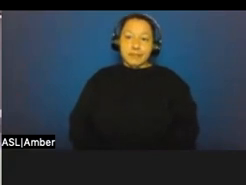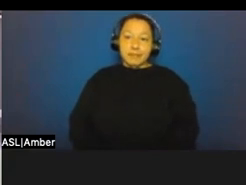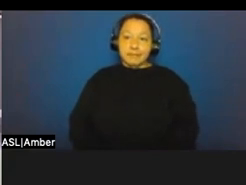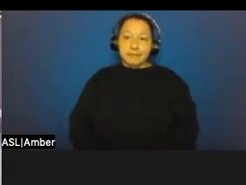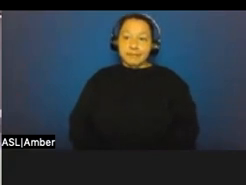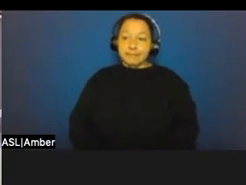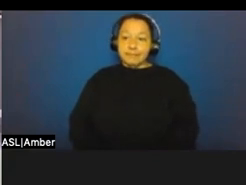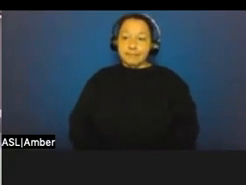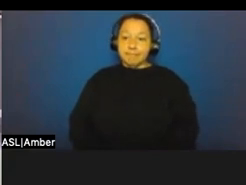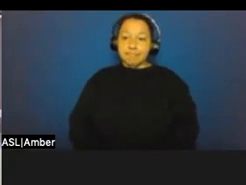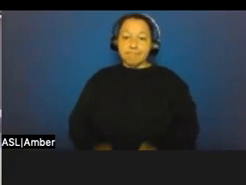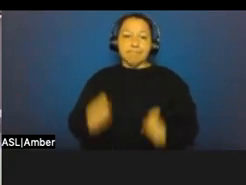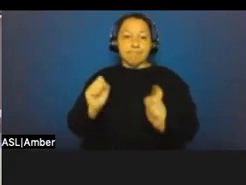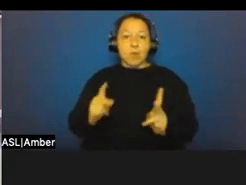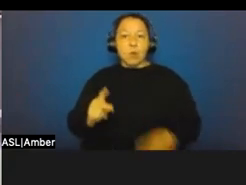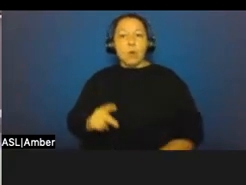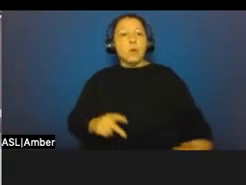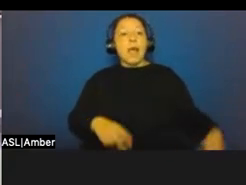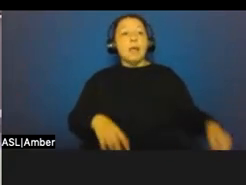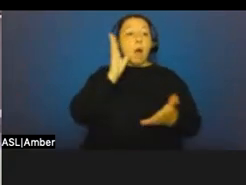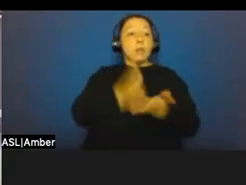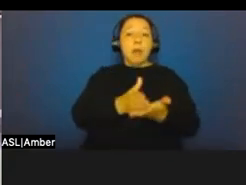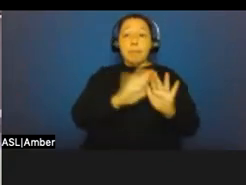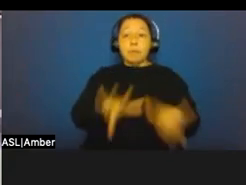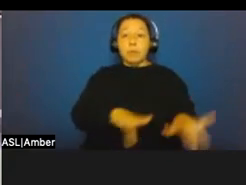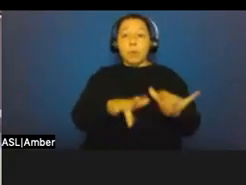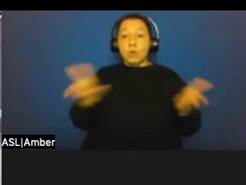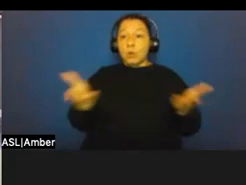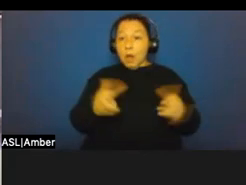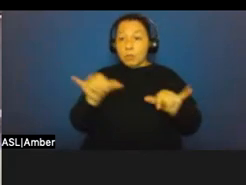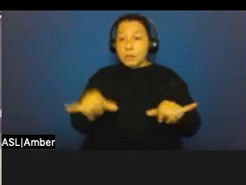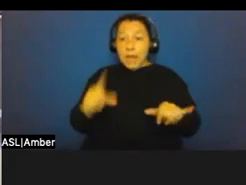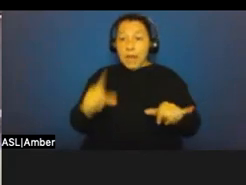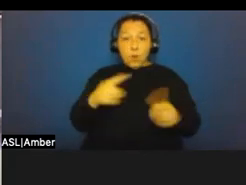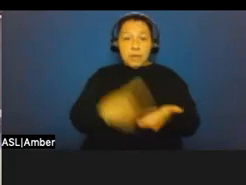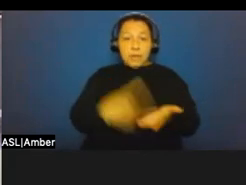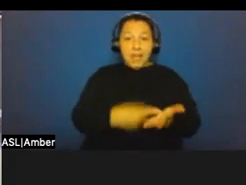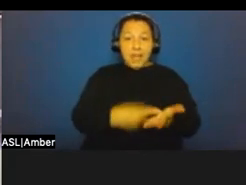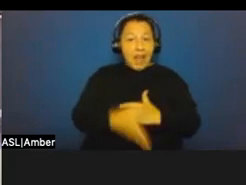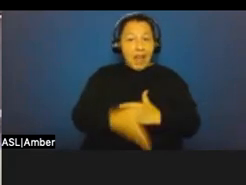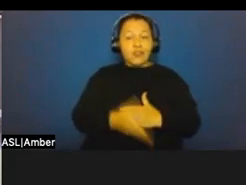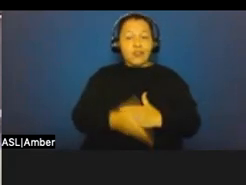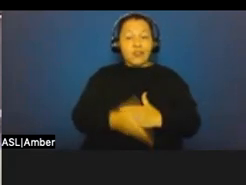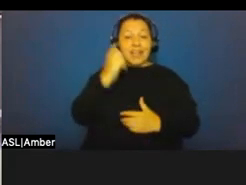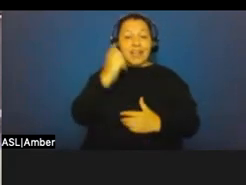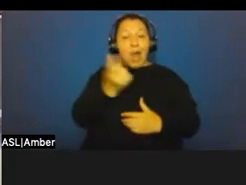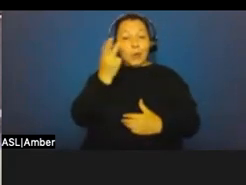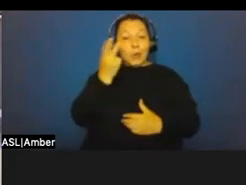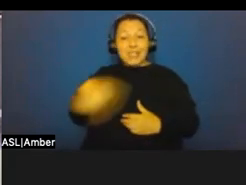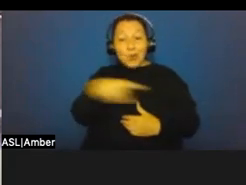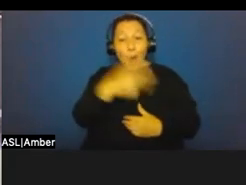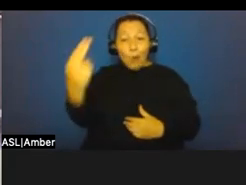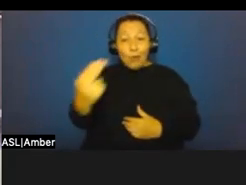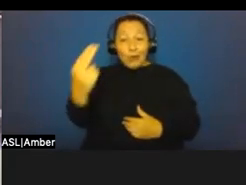All right, well, also I'm going to shut the recording off, and you're welcome to stay for the debrief. Otherwise, we'll see you on Thursday. Nicole, thank you so much